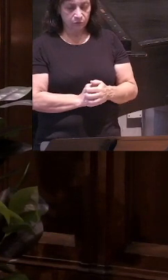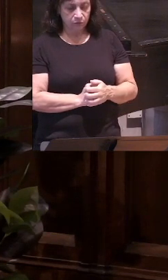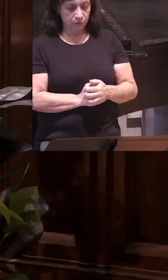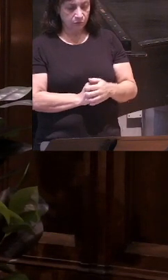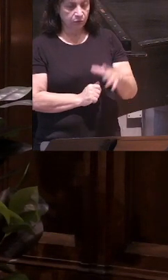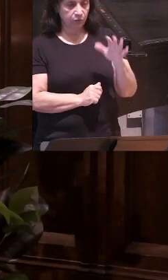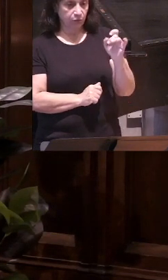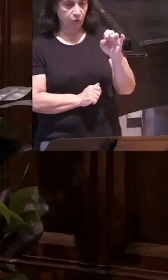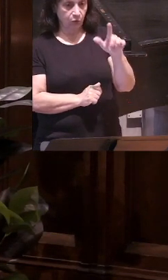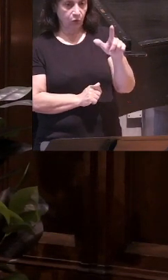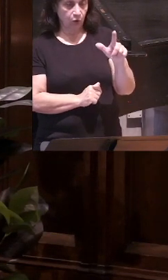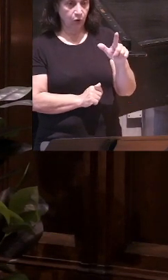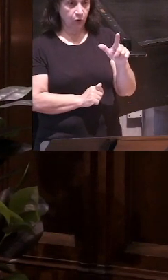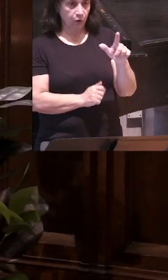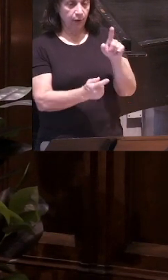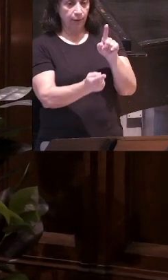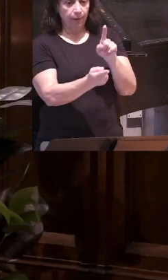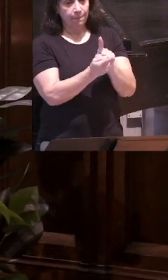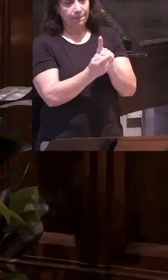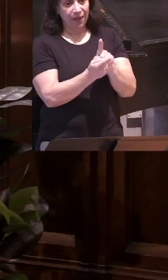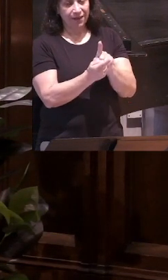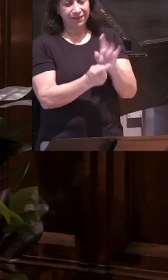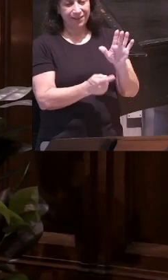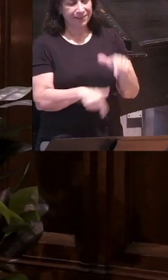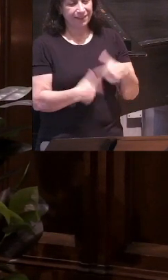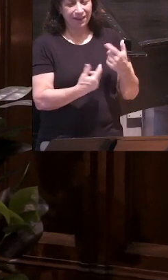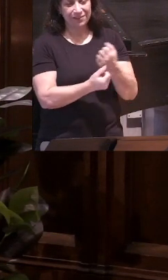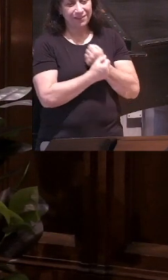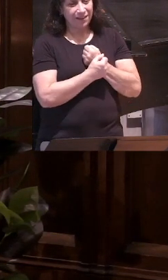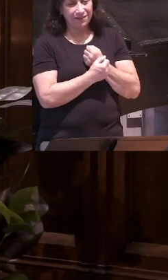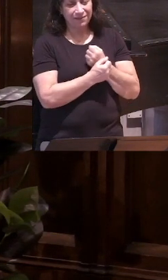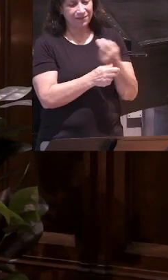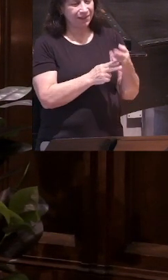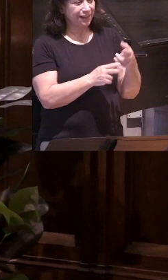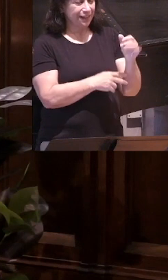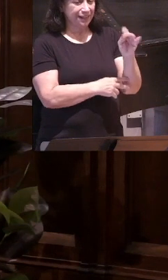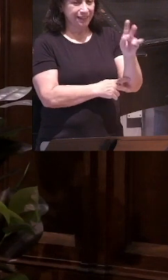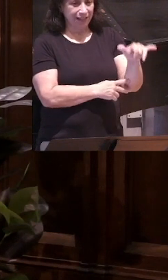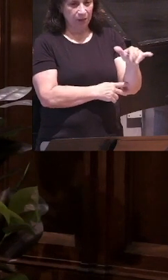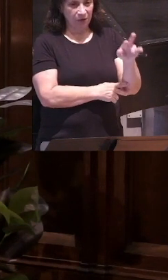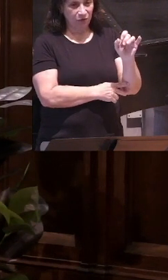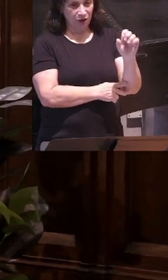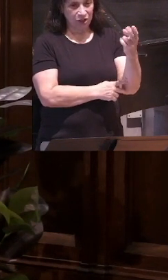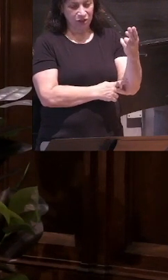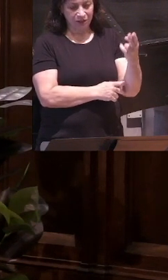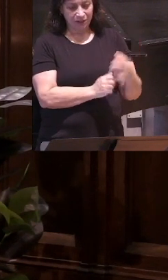Earl met the love of his life, Tammy Rush, in